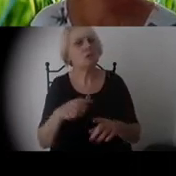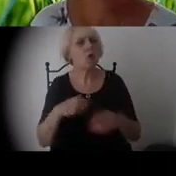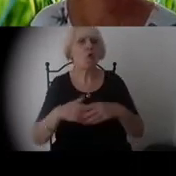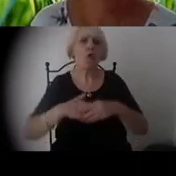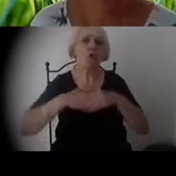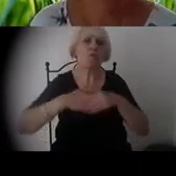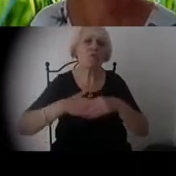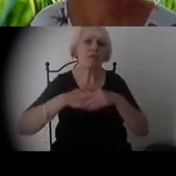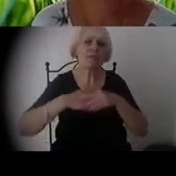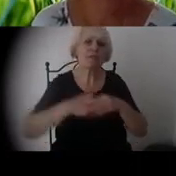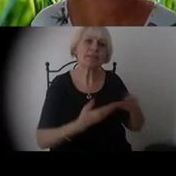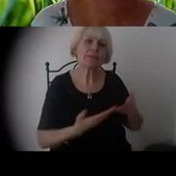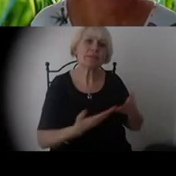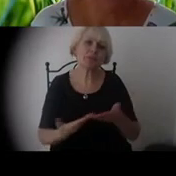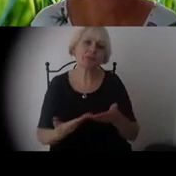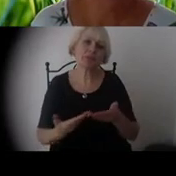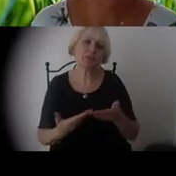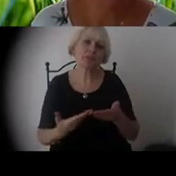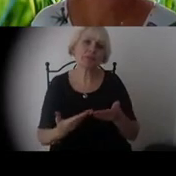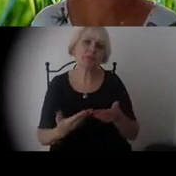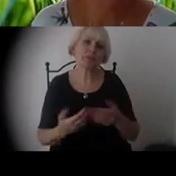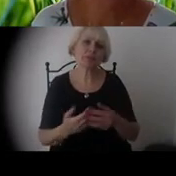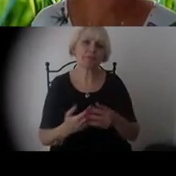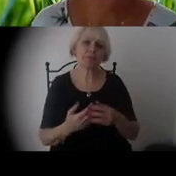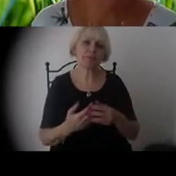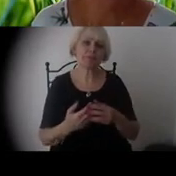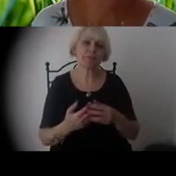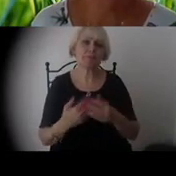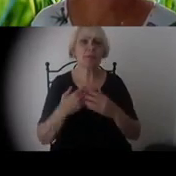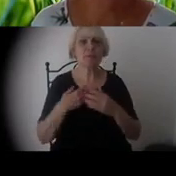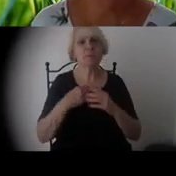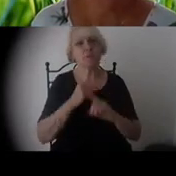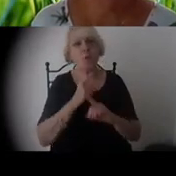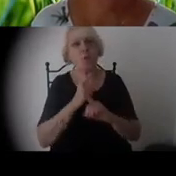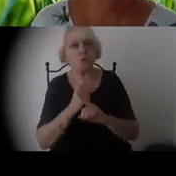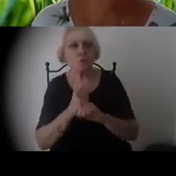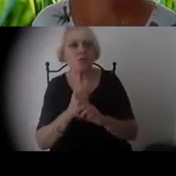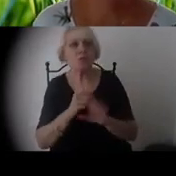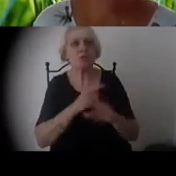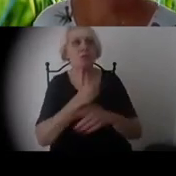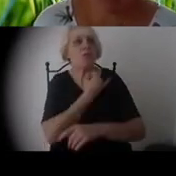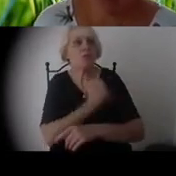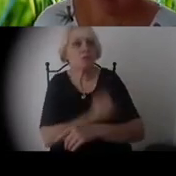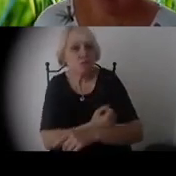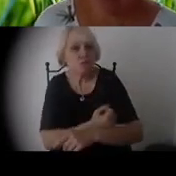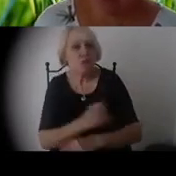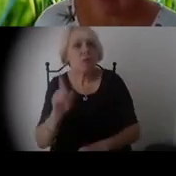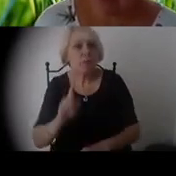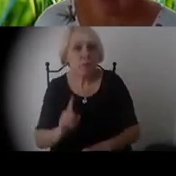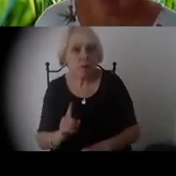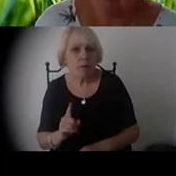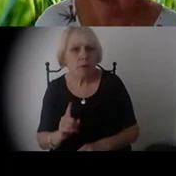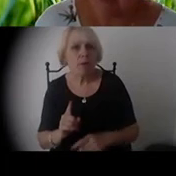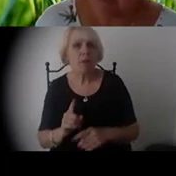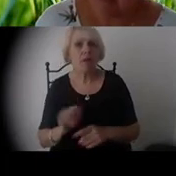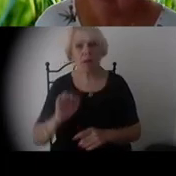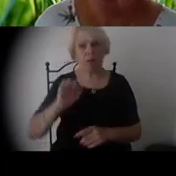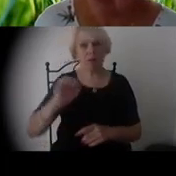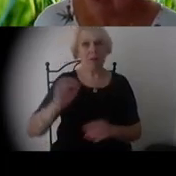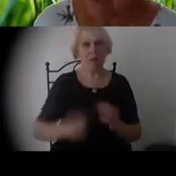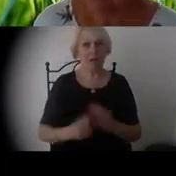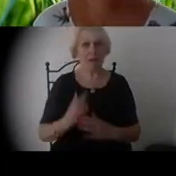we were talking to individuals again during lockdown, vulnerable people, and some of the issues that they were challenged and